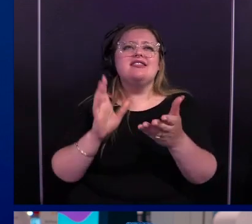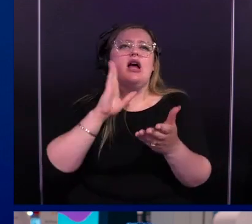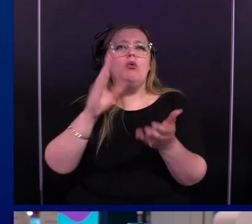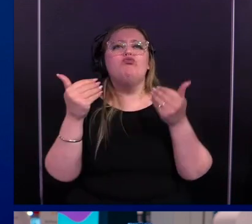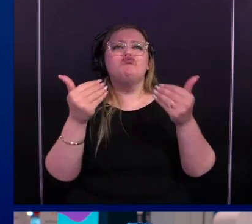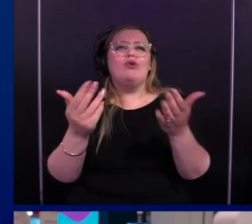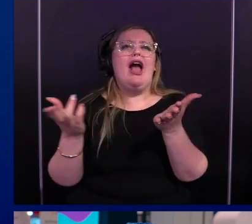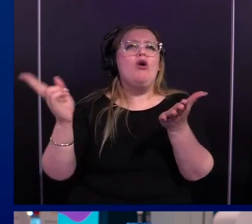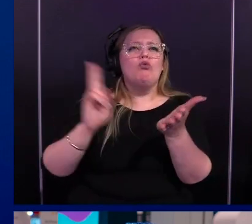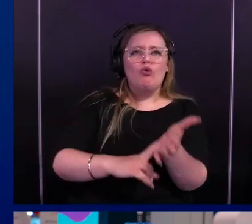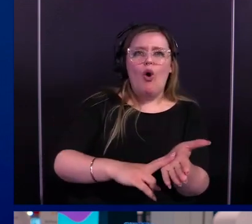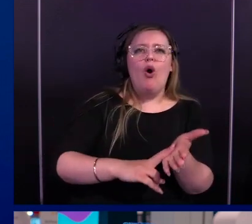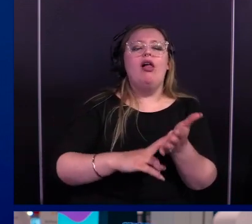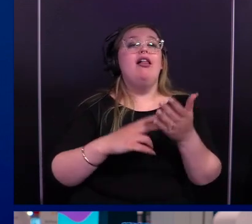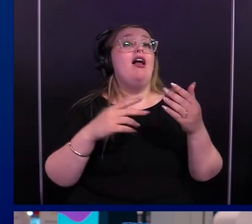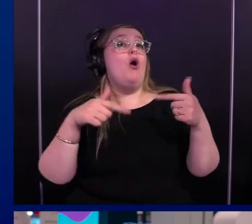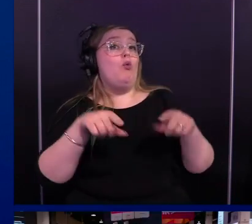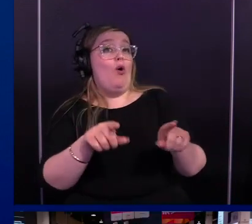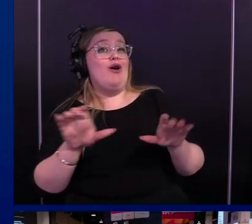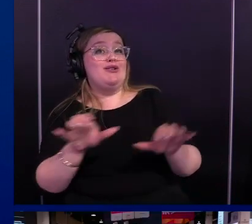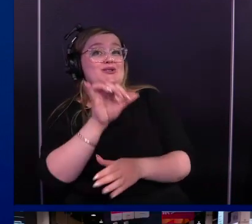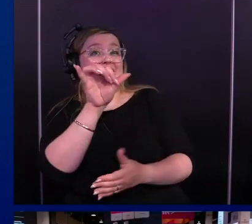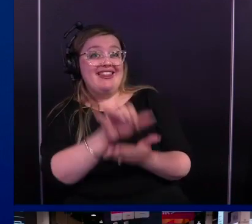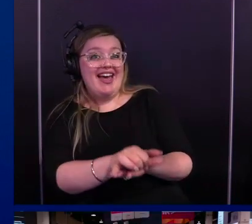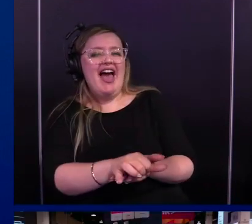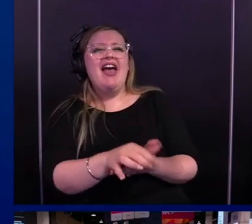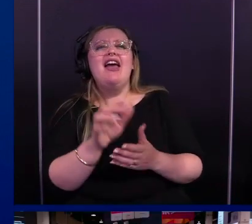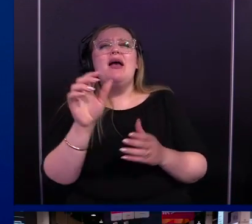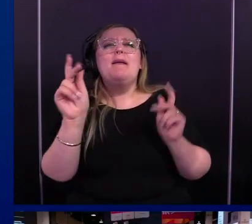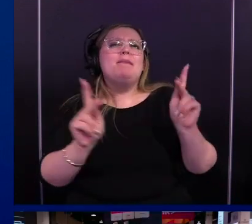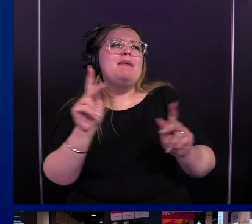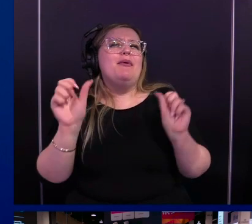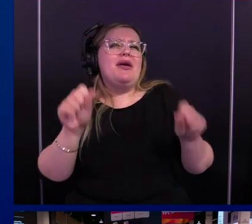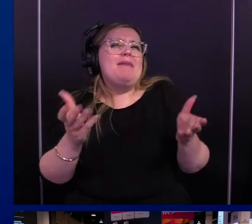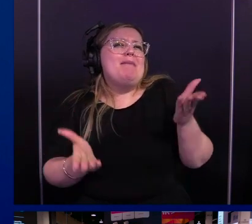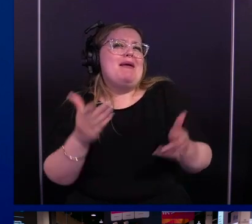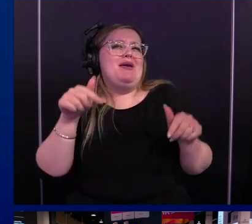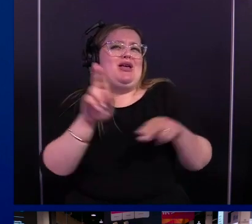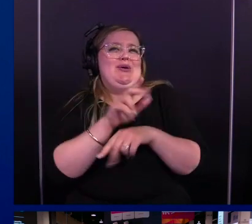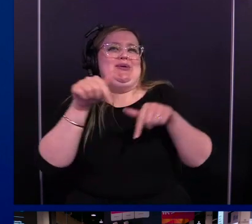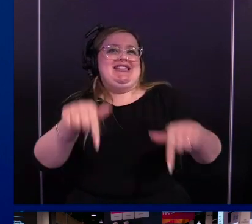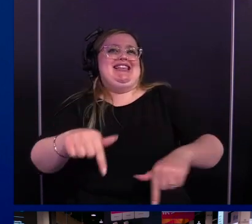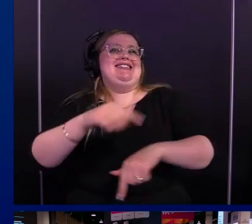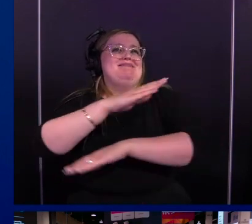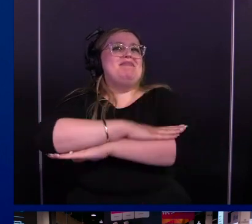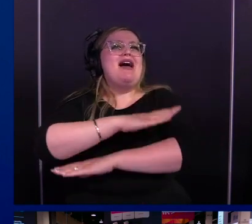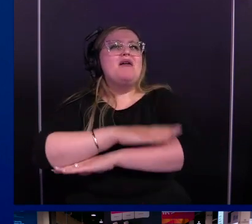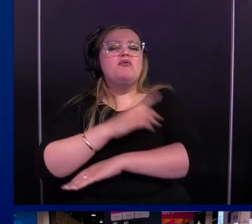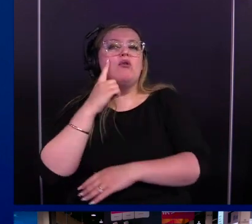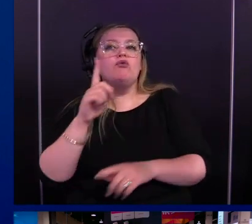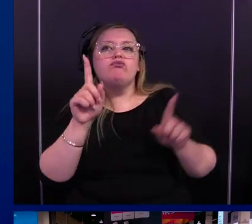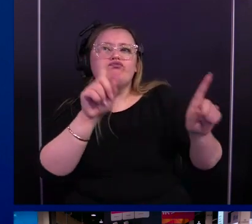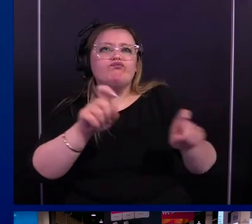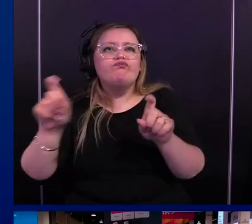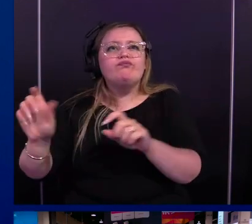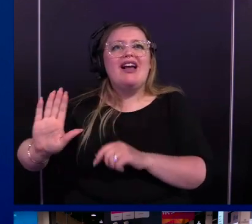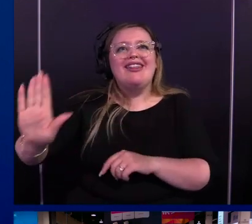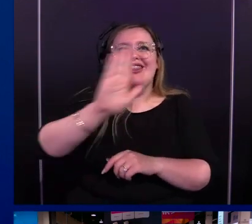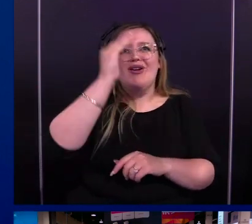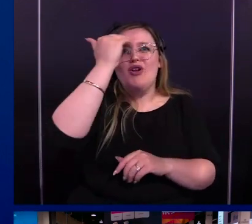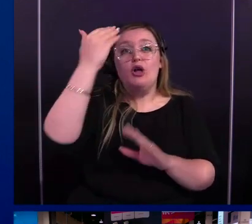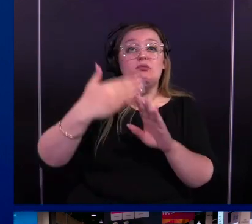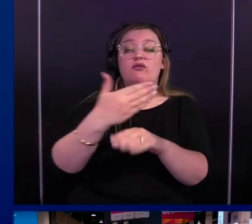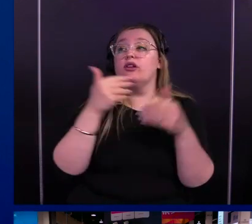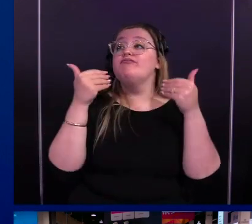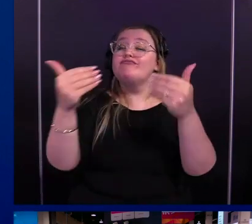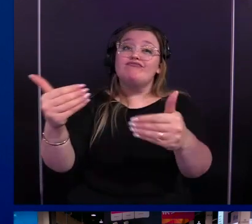this. And while you're doing that, people can probably use this as a platform to kind of test their knowledge before they go for a certification